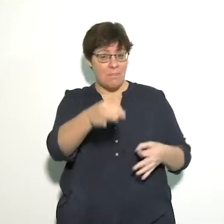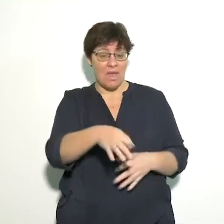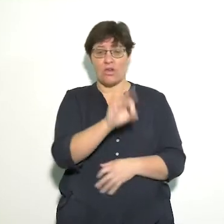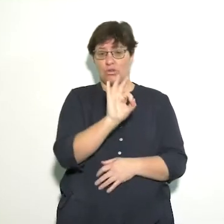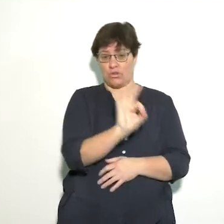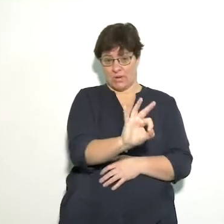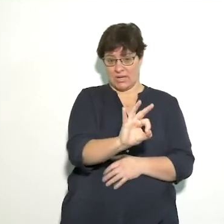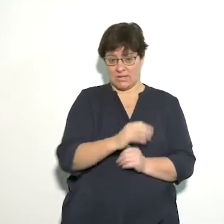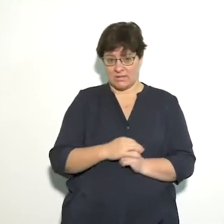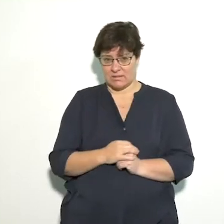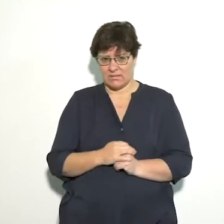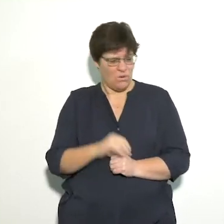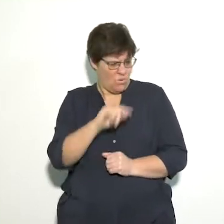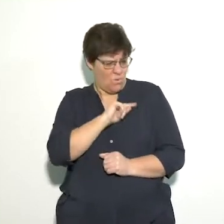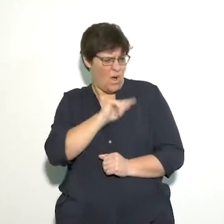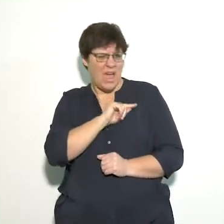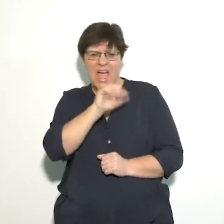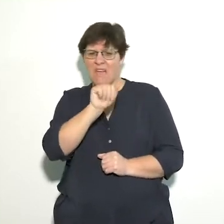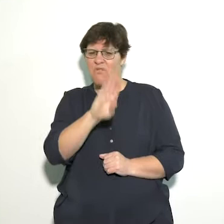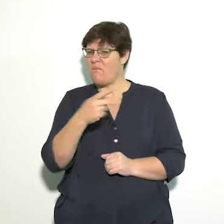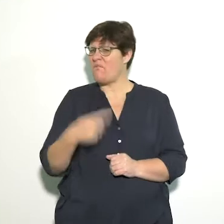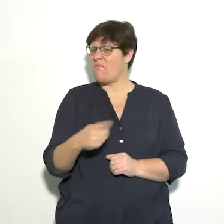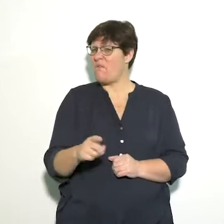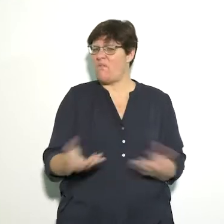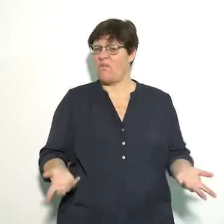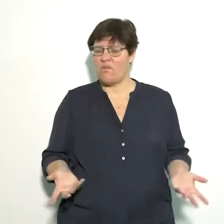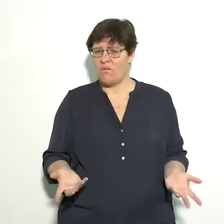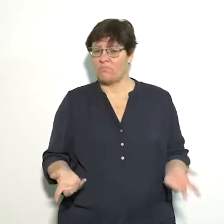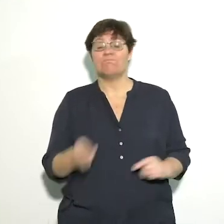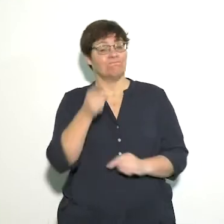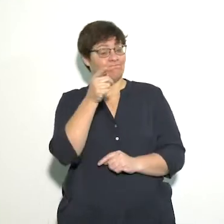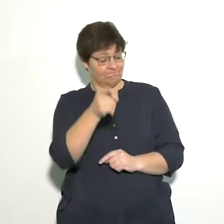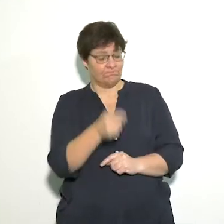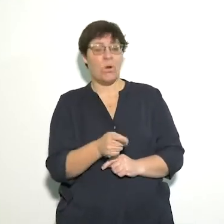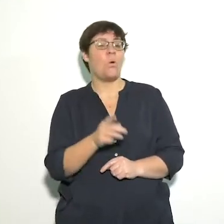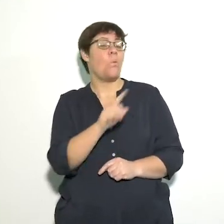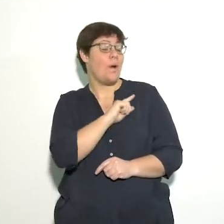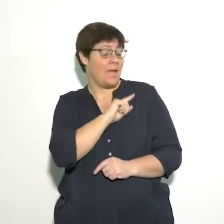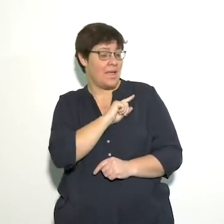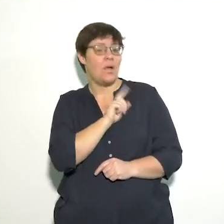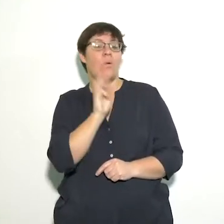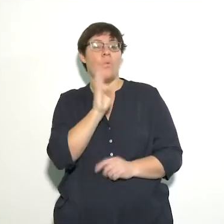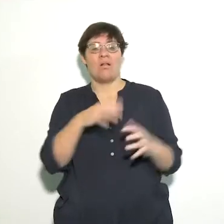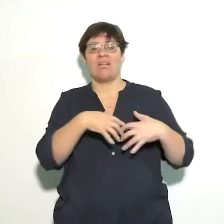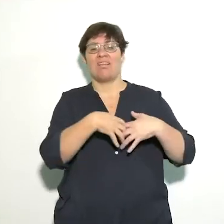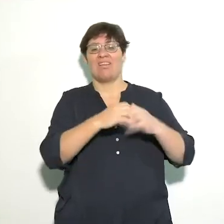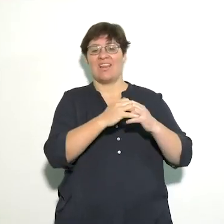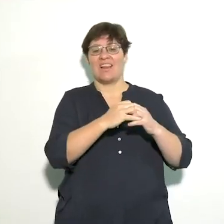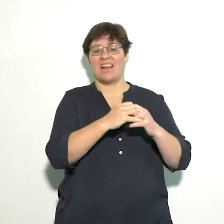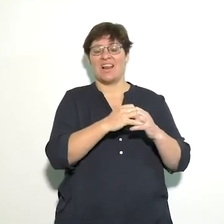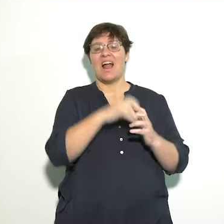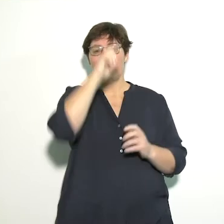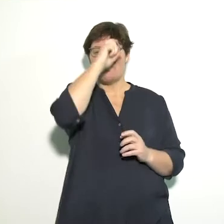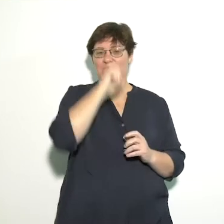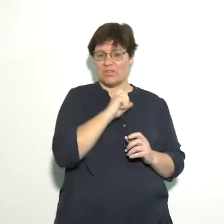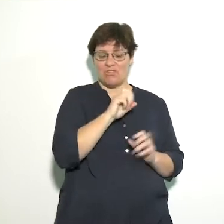papers. Why would you need A4 pieces of papers, you may be asking, is because we are going to be creating sequencing